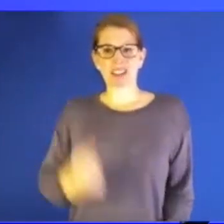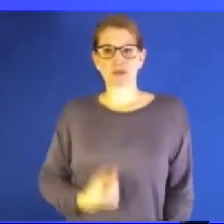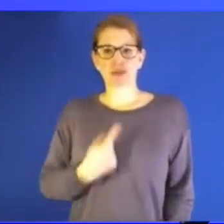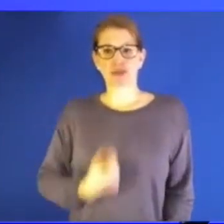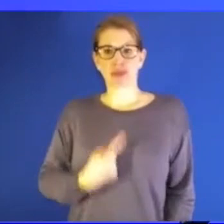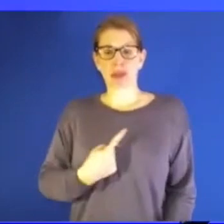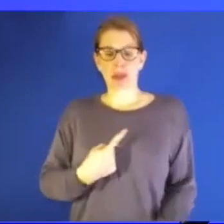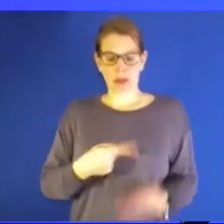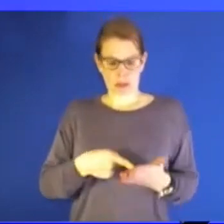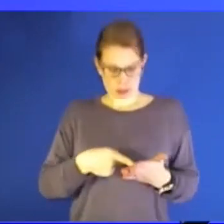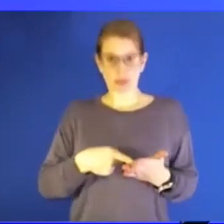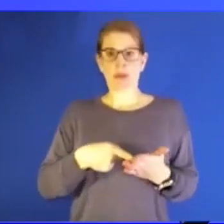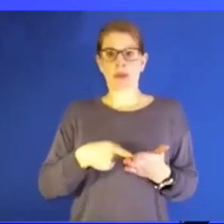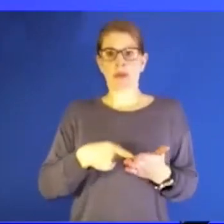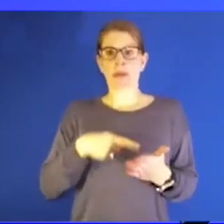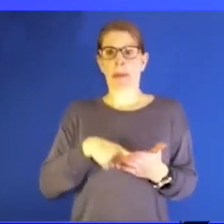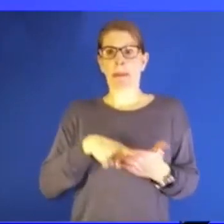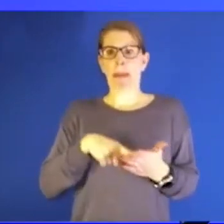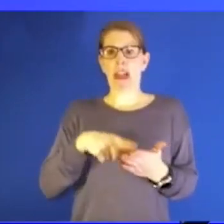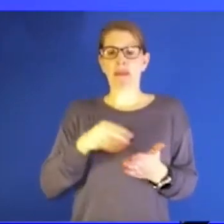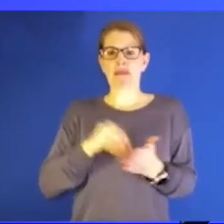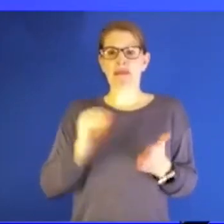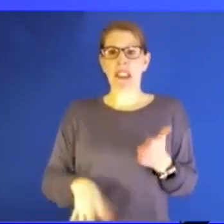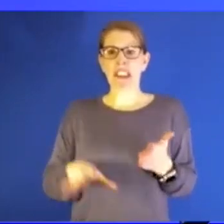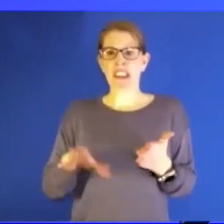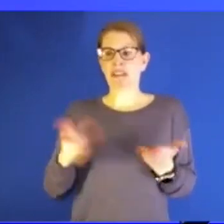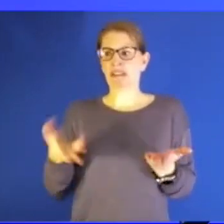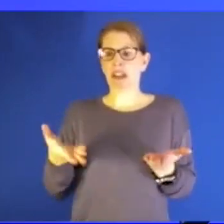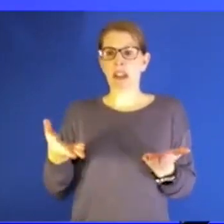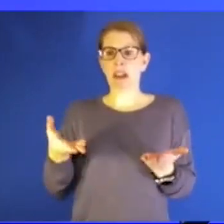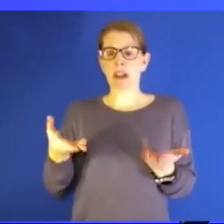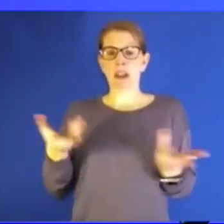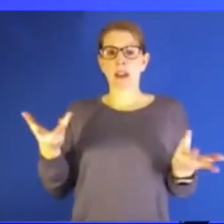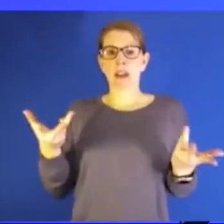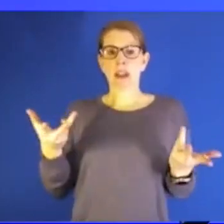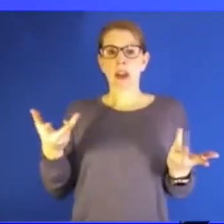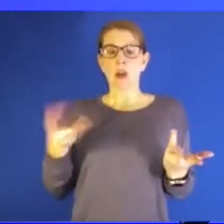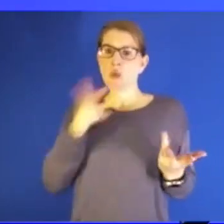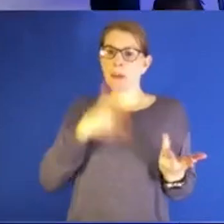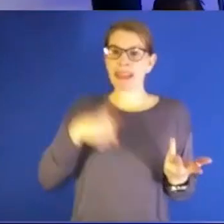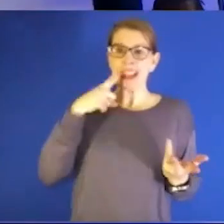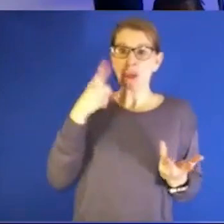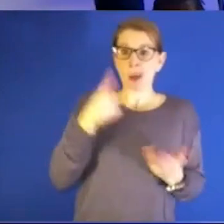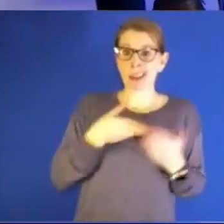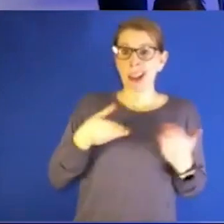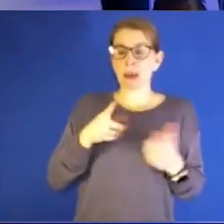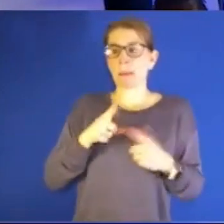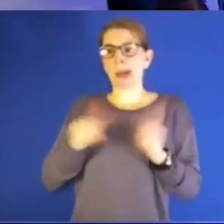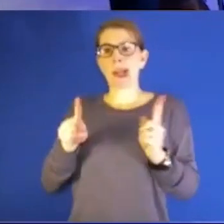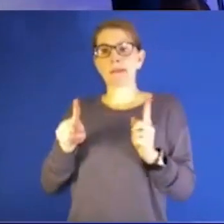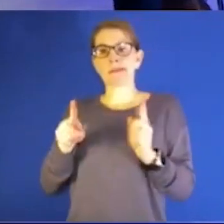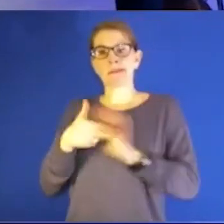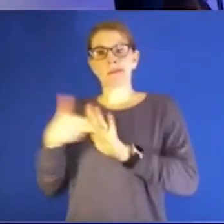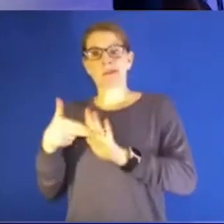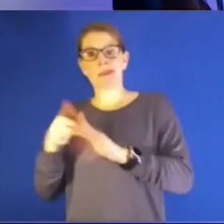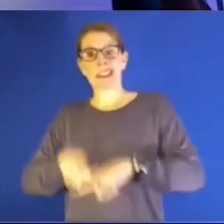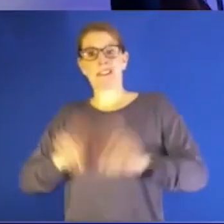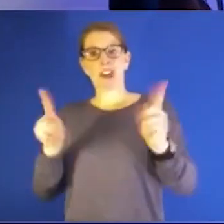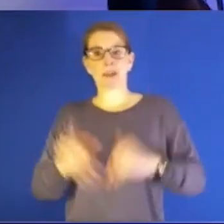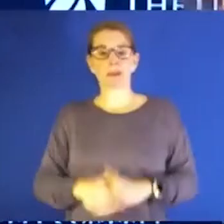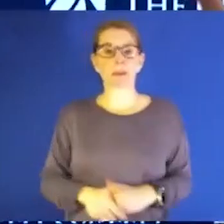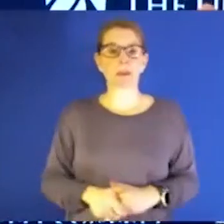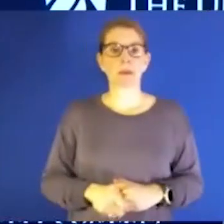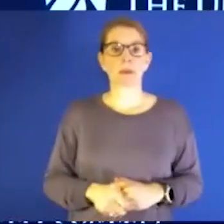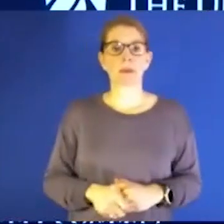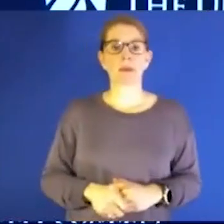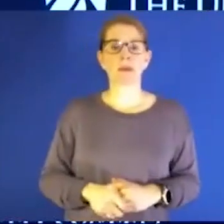So Yeah. for women, I can see where they would come in thinking it was one thing and it turns out to be something else. Why, I've seen this in some men, but why